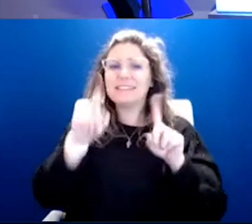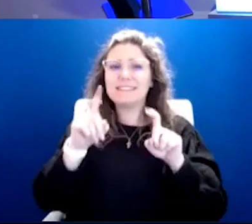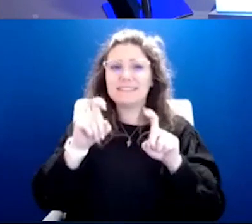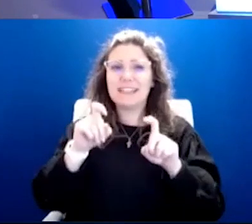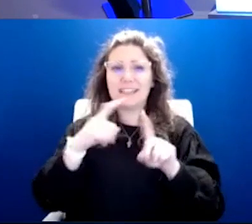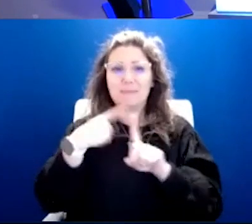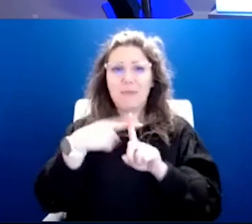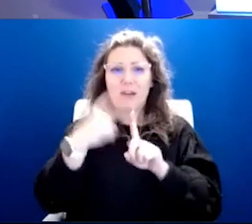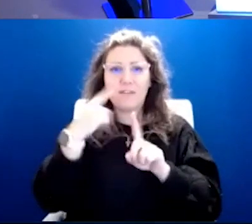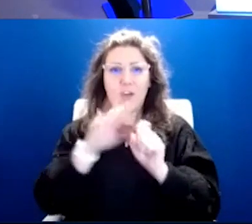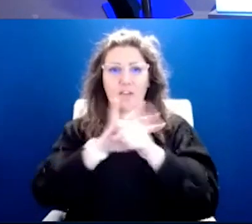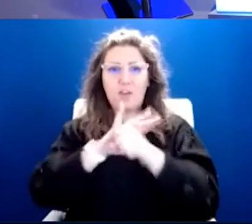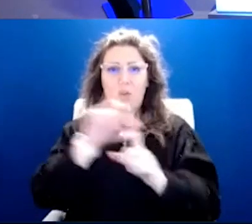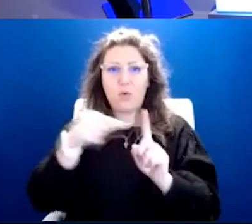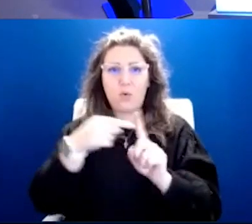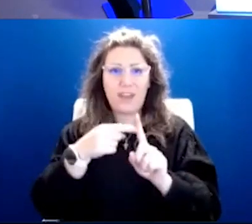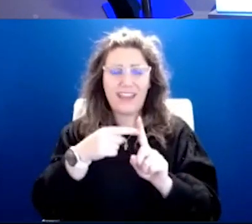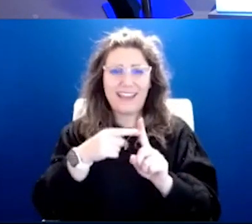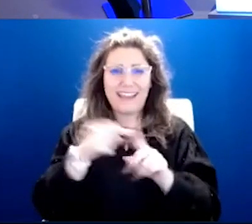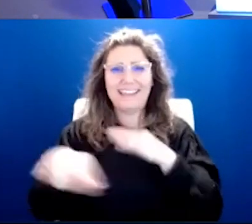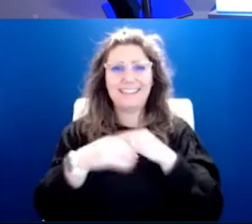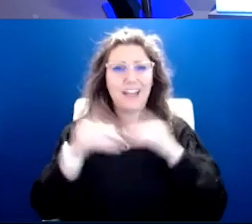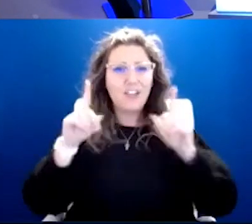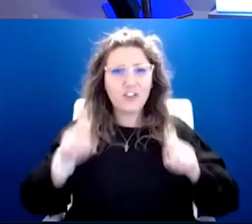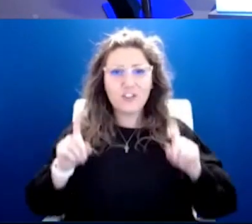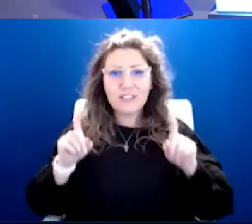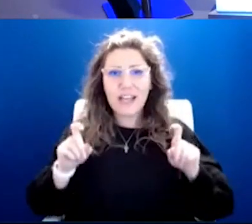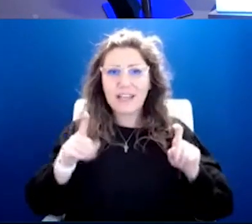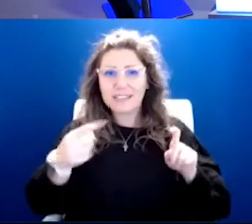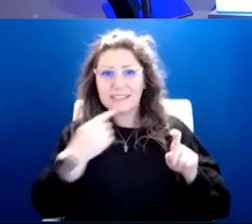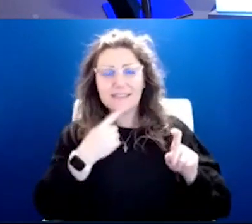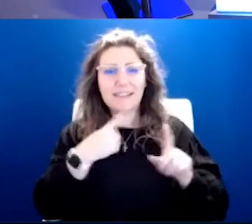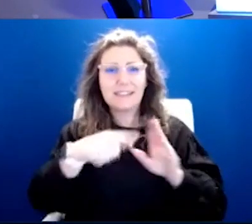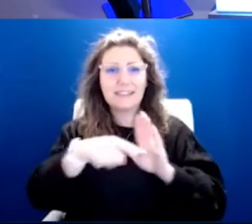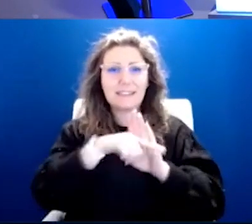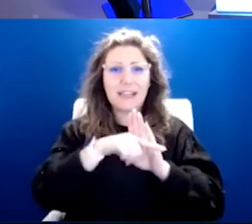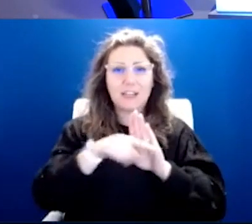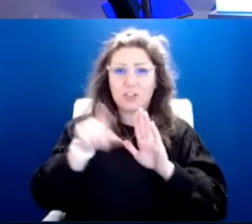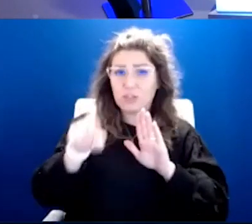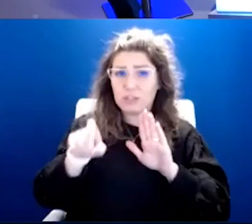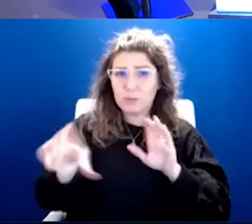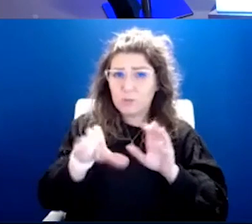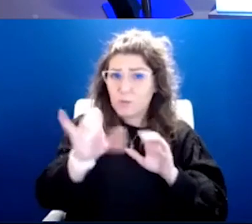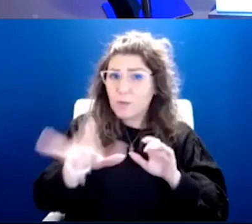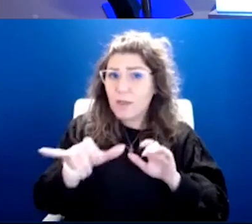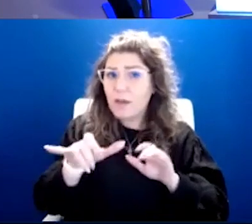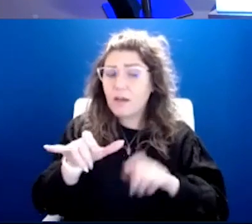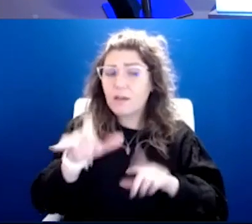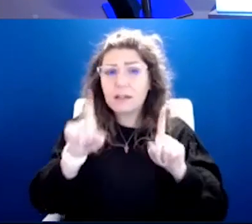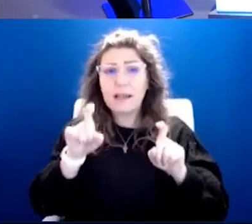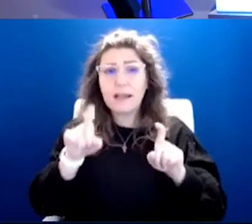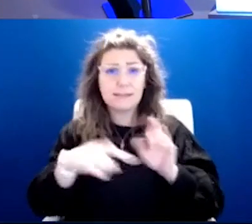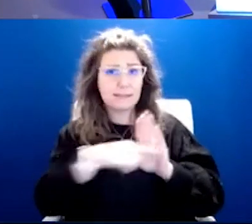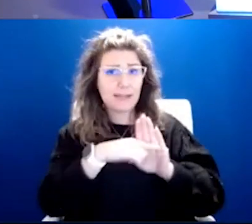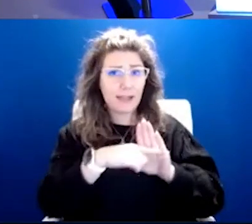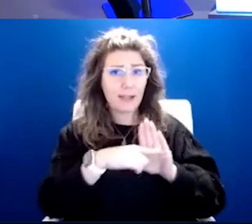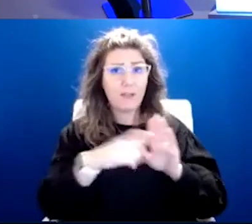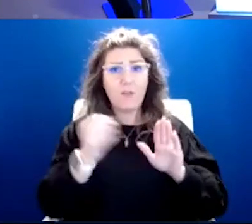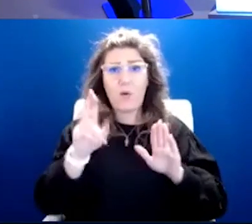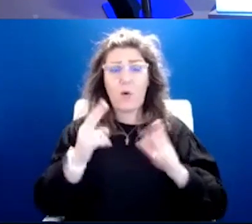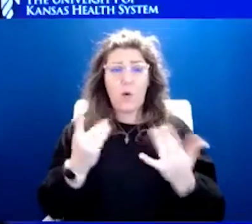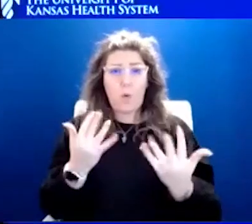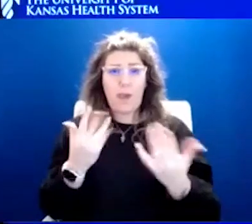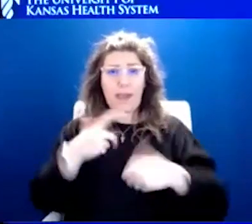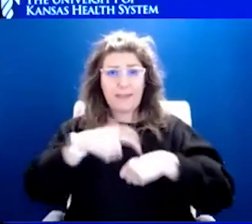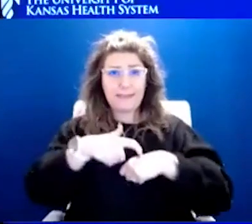should he get another test to say that he's negative? Do you need to do that? Do you need a test to say you're negative, or do you just wait out the time period?